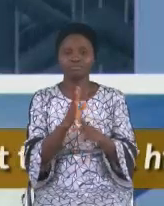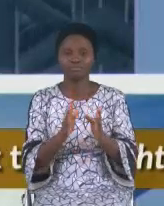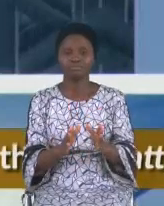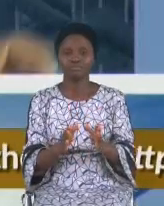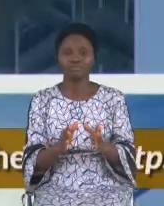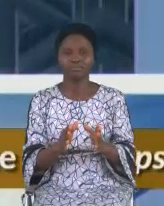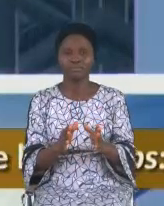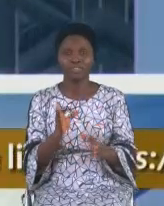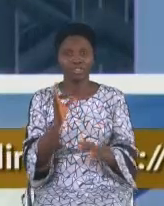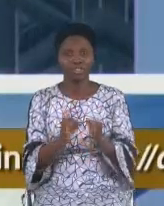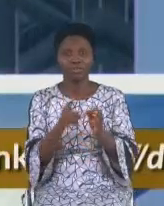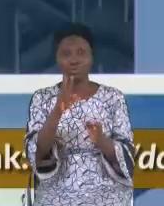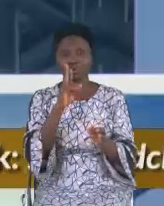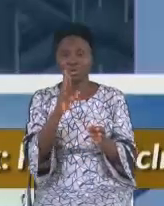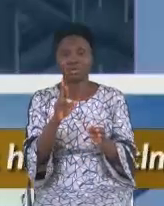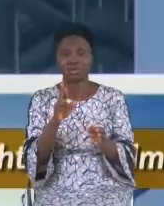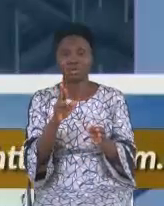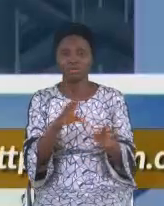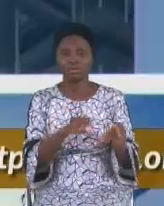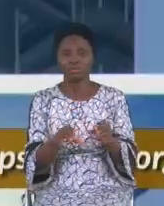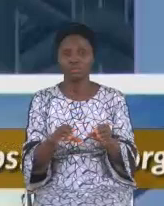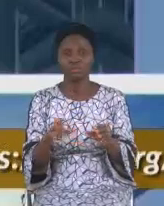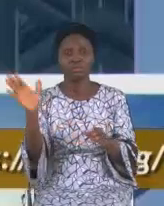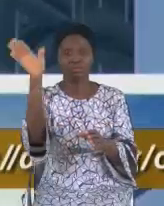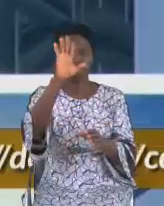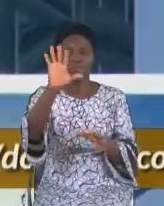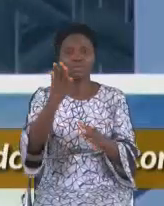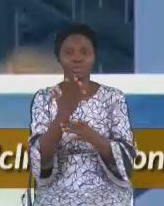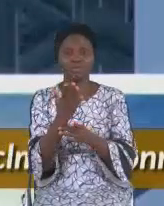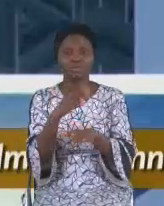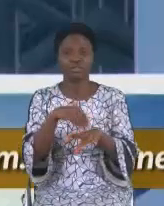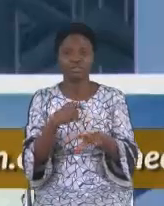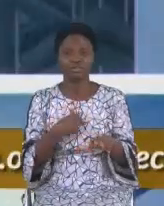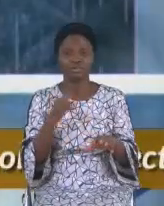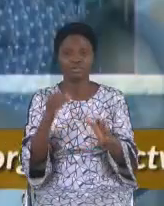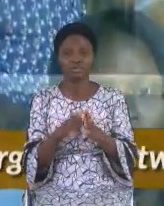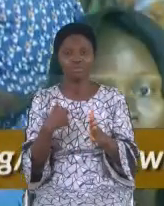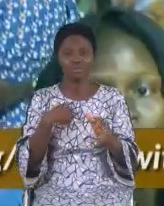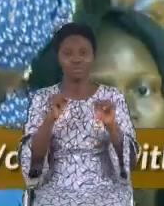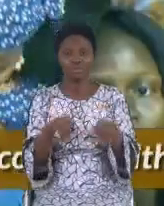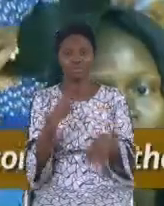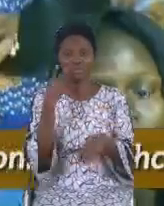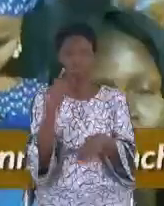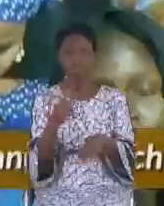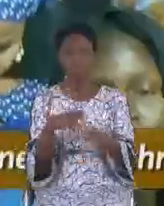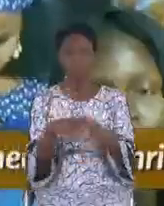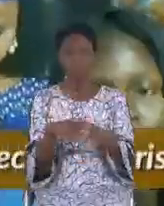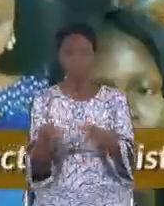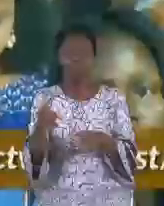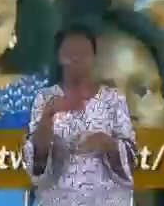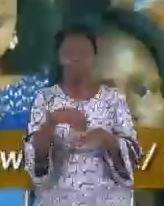if you are done, wave your hand. Wave your hand at me so that we can see. Those at the front here, they are